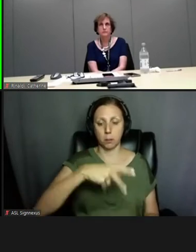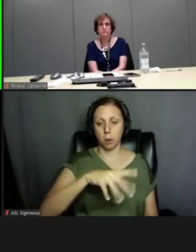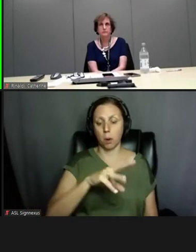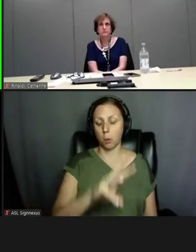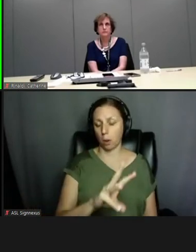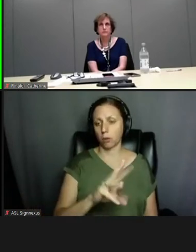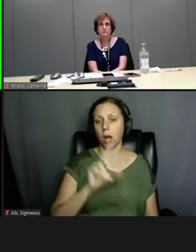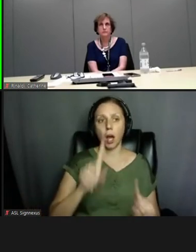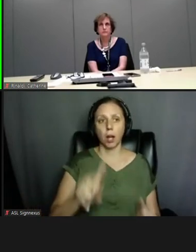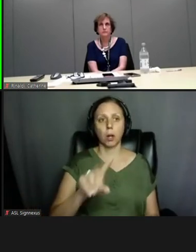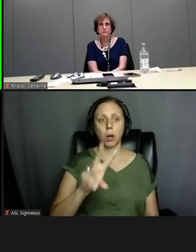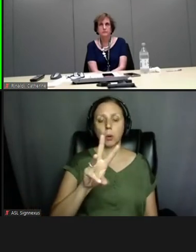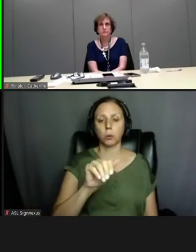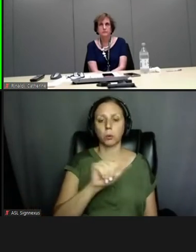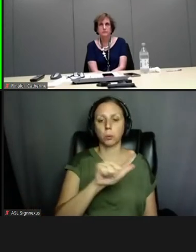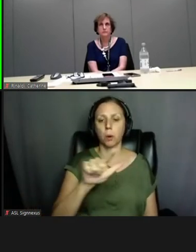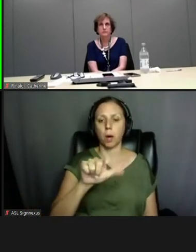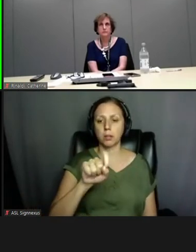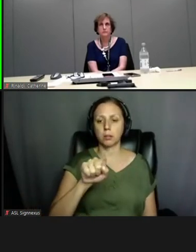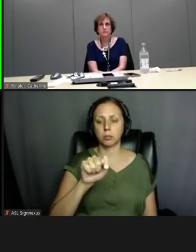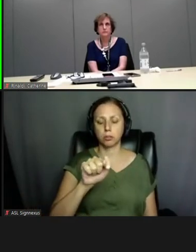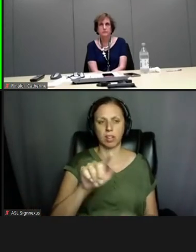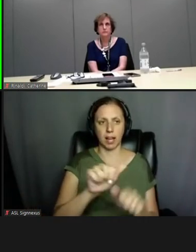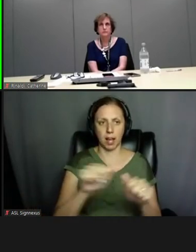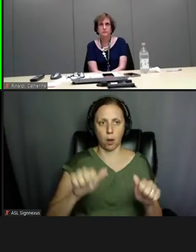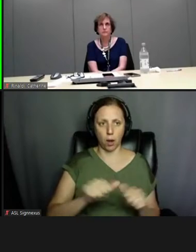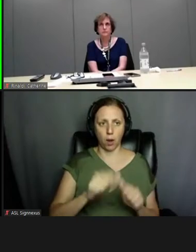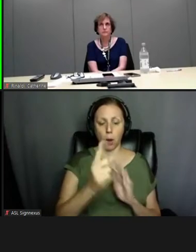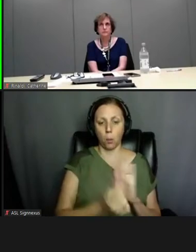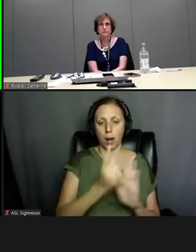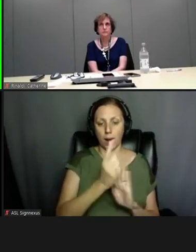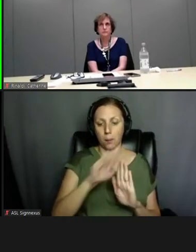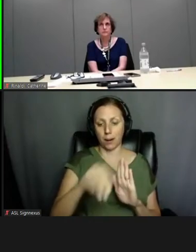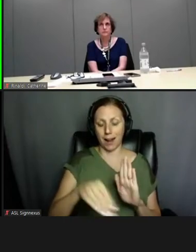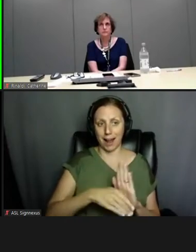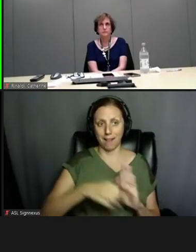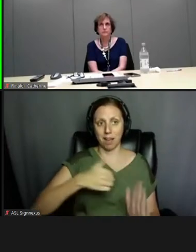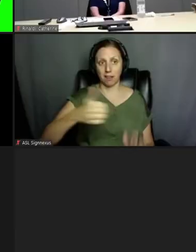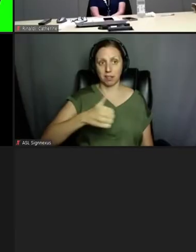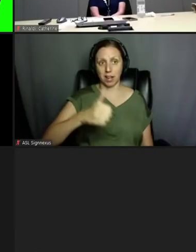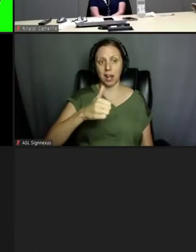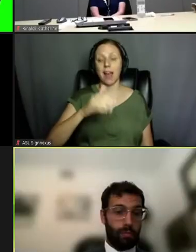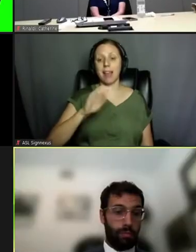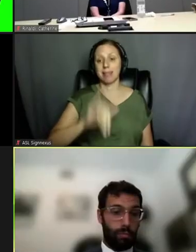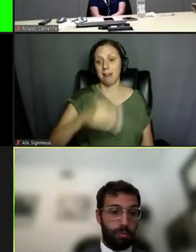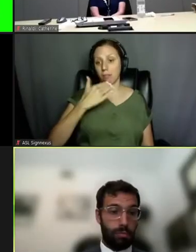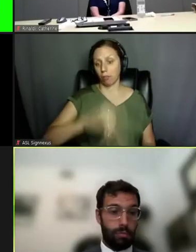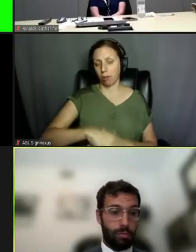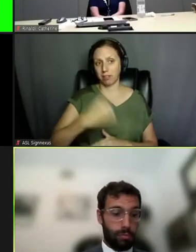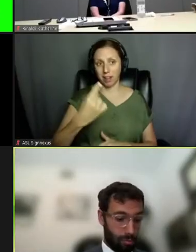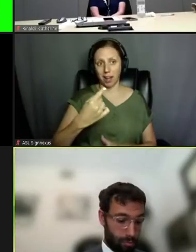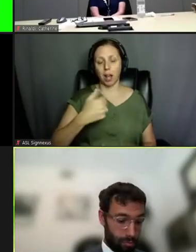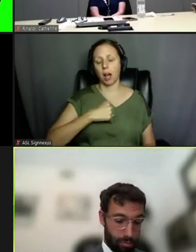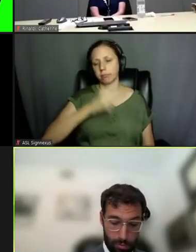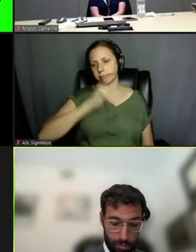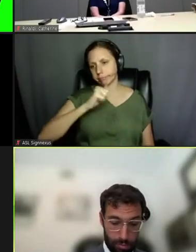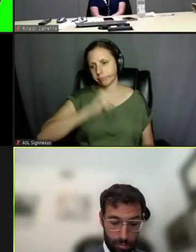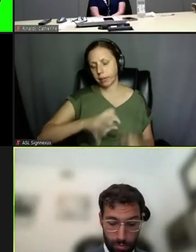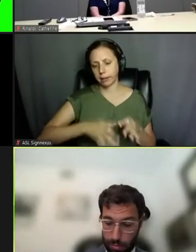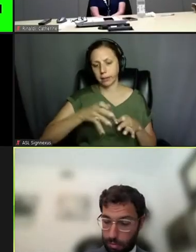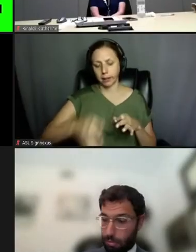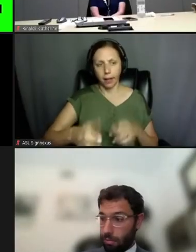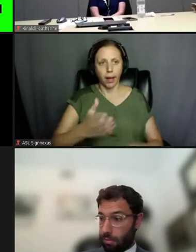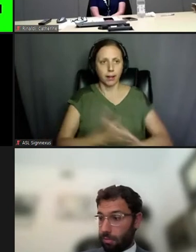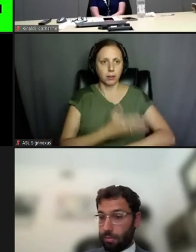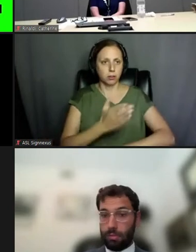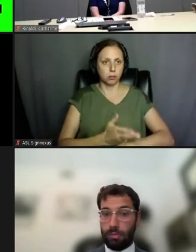Wall Street area, approximately an hour and a half each way on a good day. I've dealt with delays, construction,